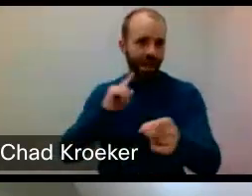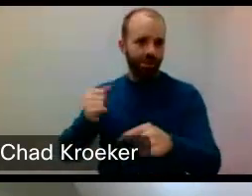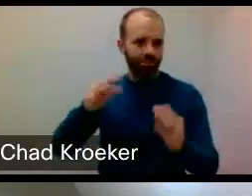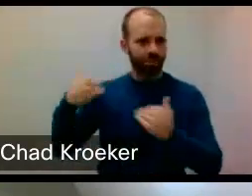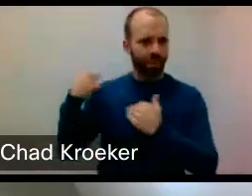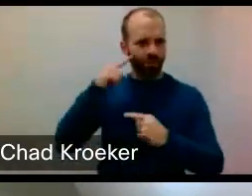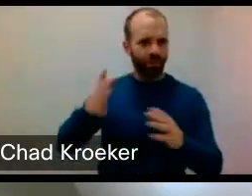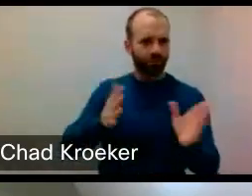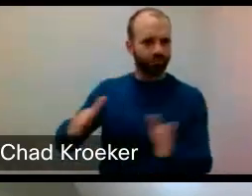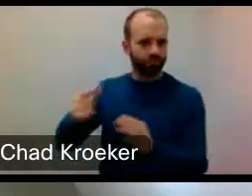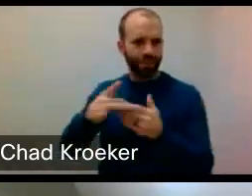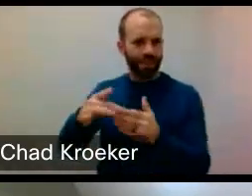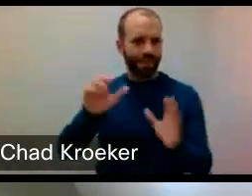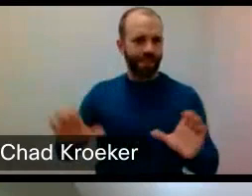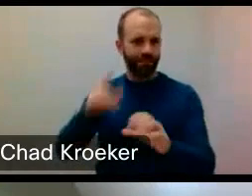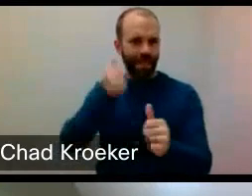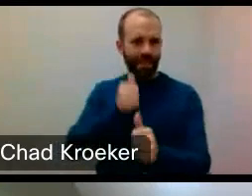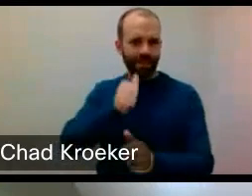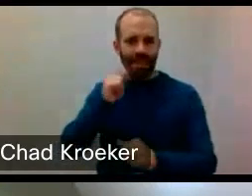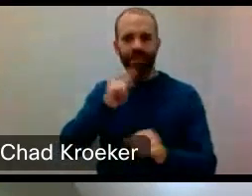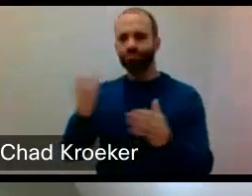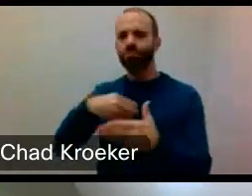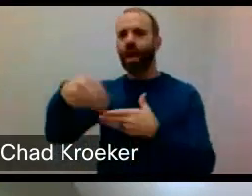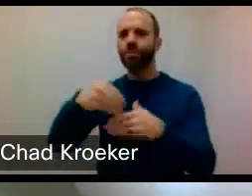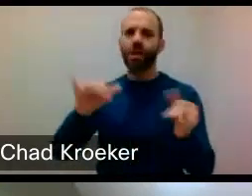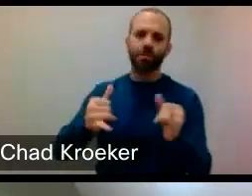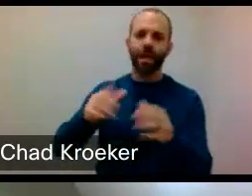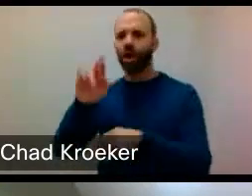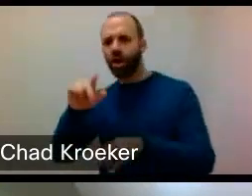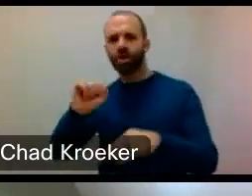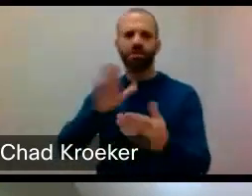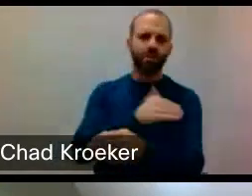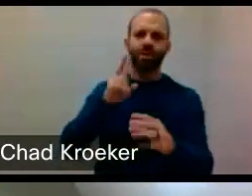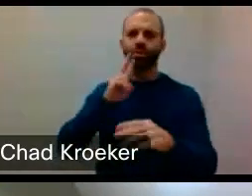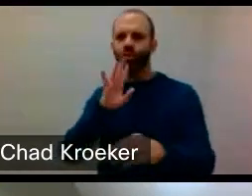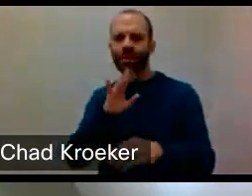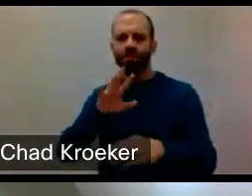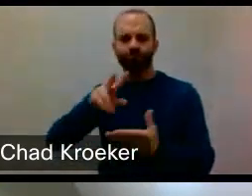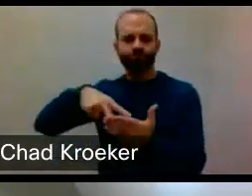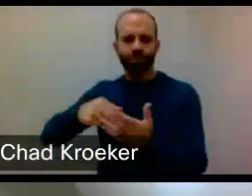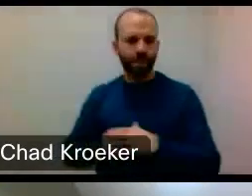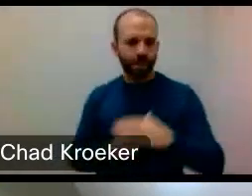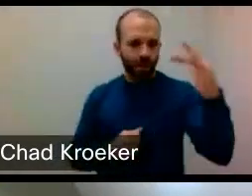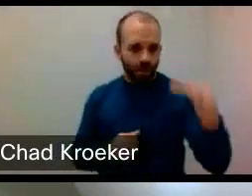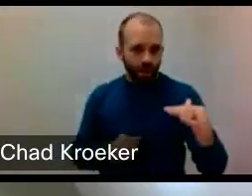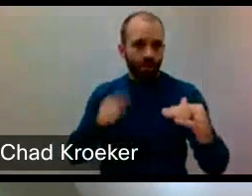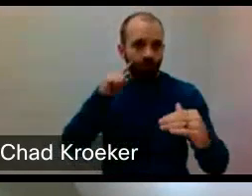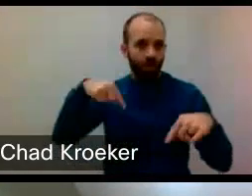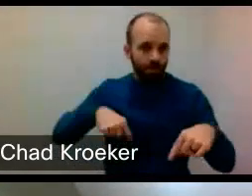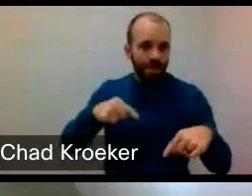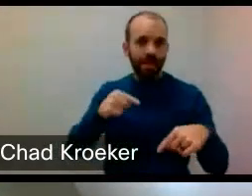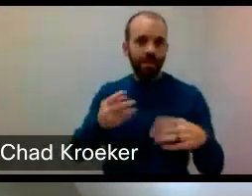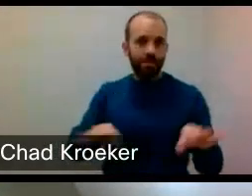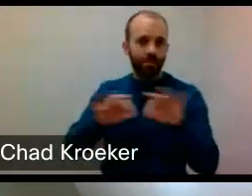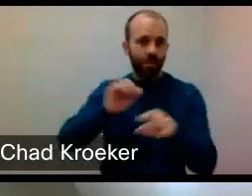an activity every day, ranging from outdoor play to arts, from music to read-alouds. For me, the most important experience in my practicum